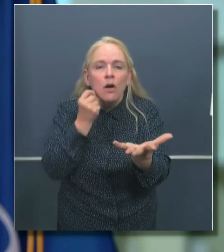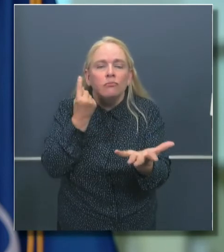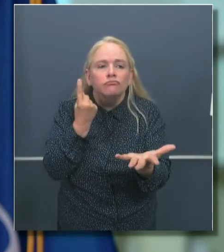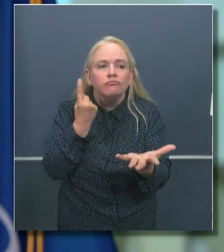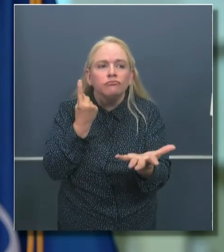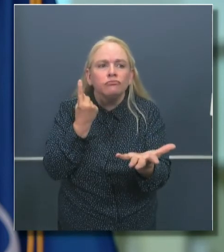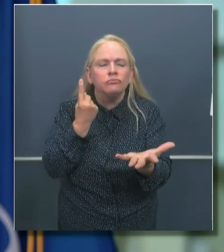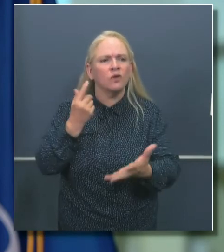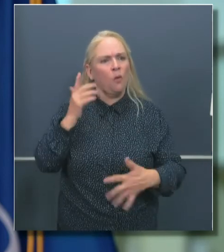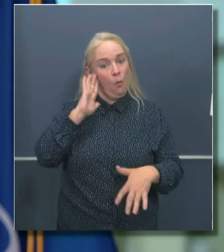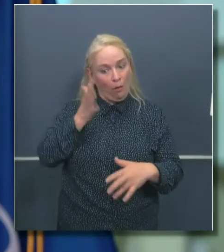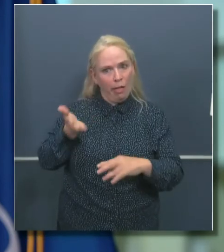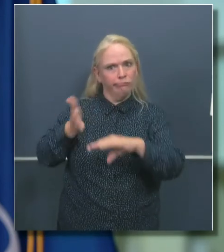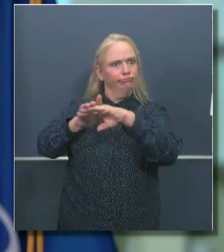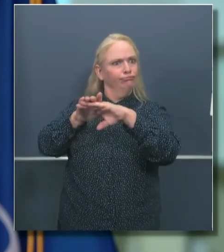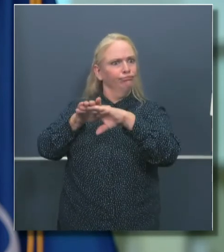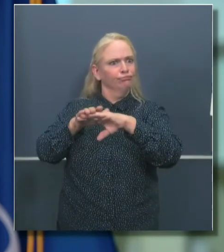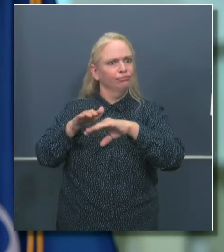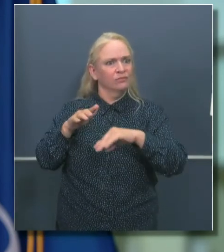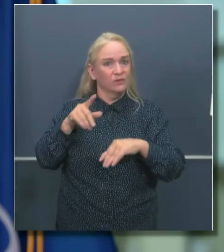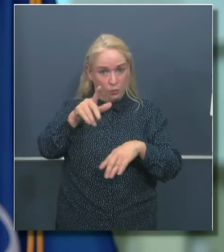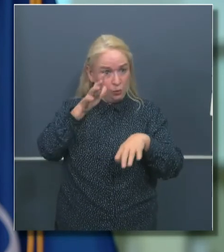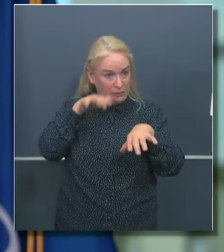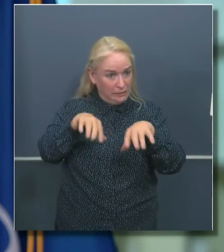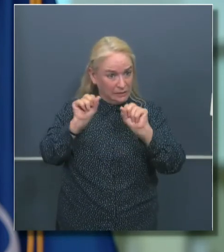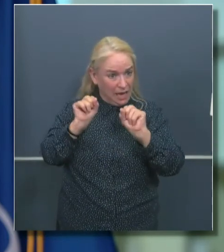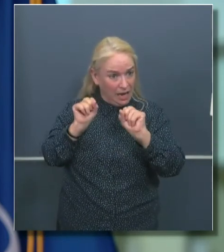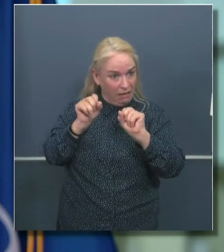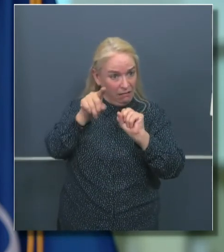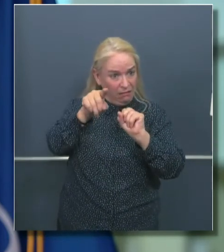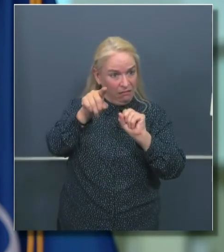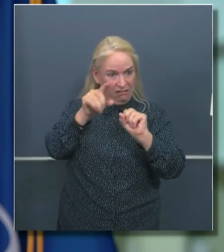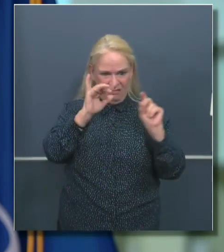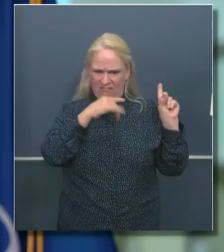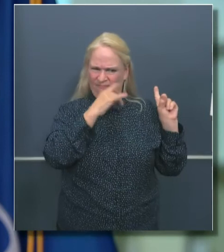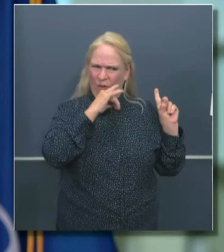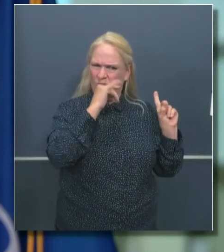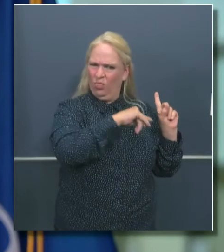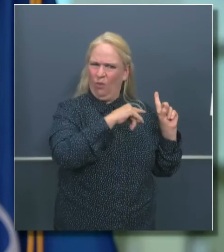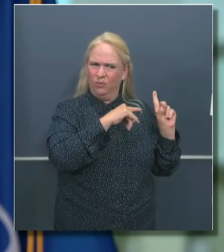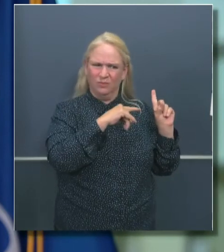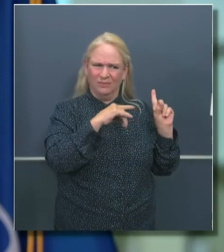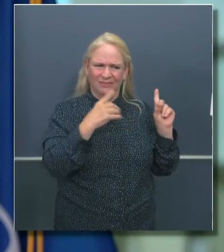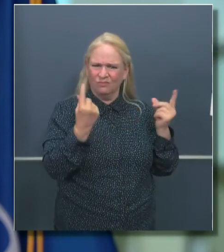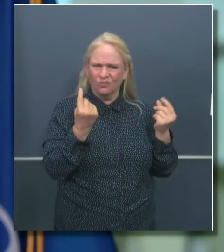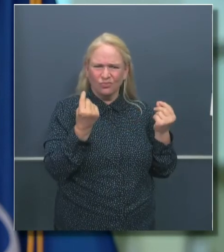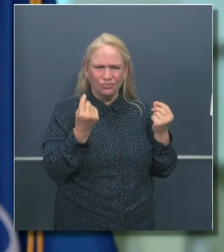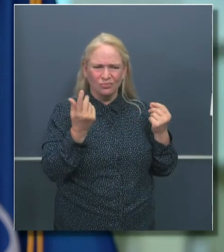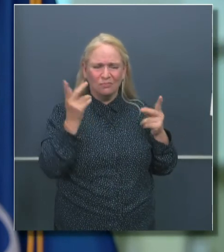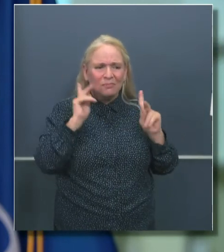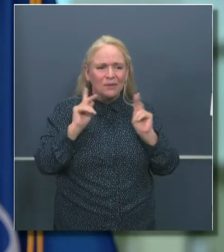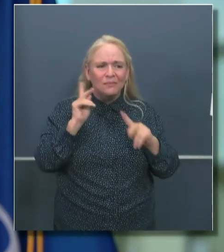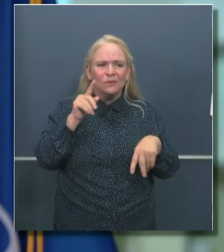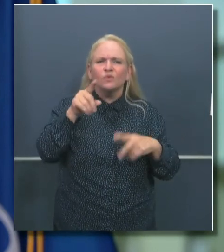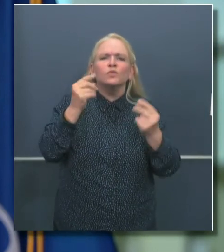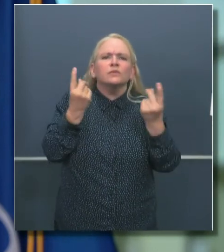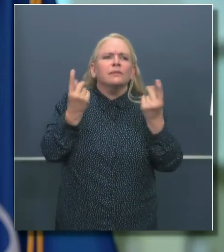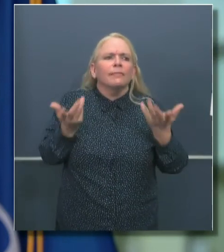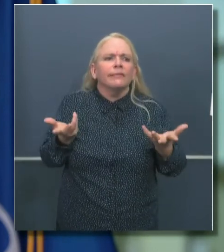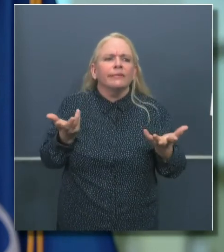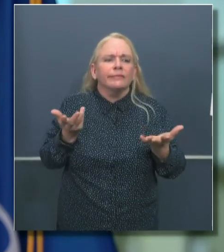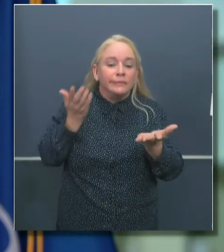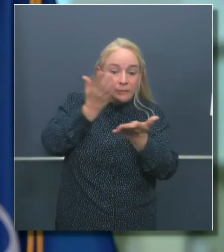surge occurs again. Are you going to take action against that and take some kind of measure to stop those kind of